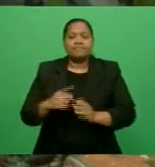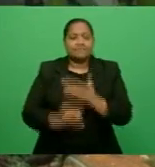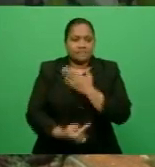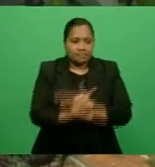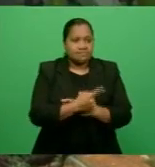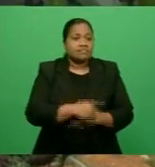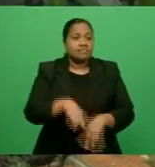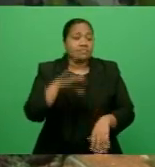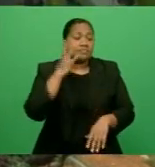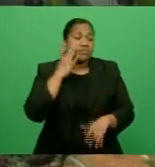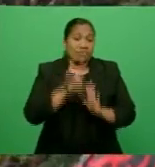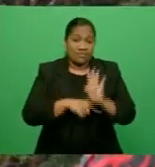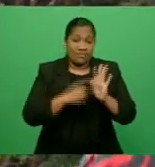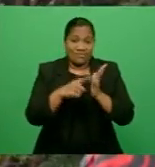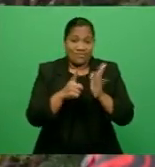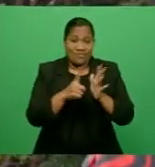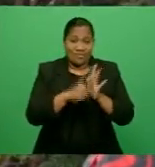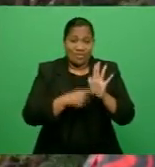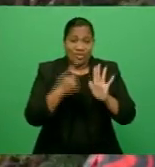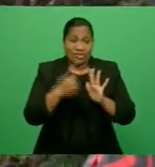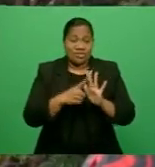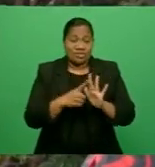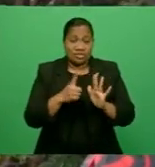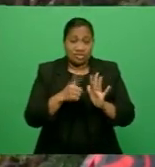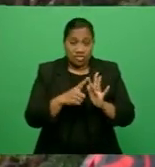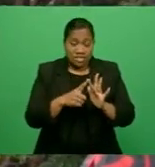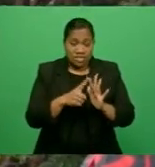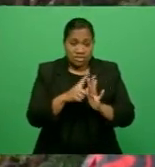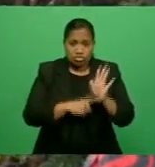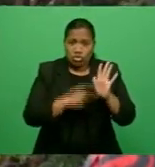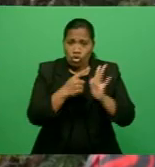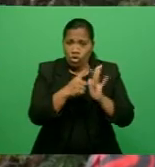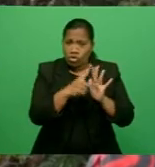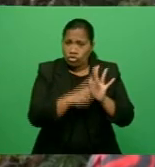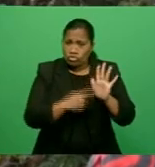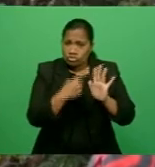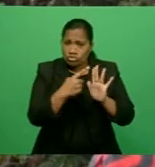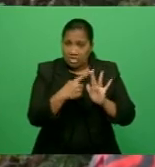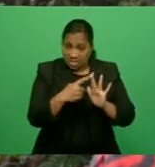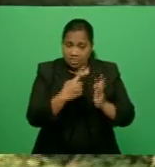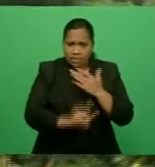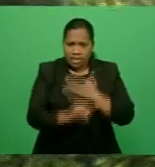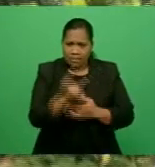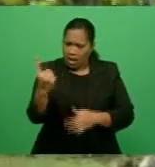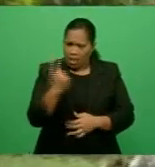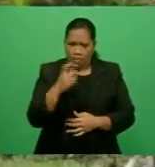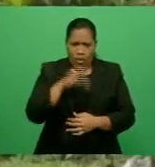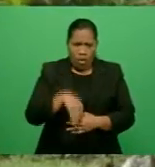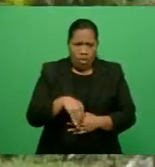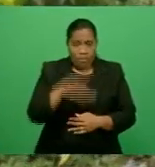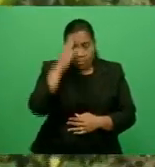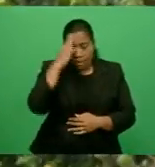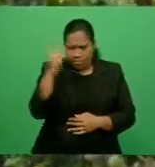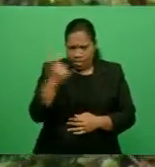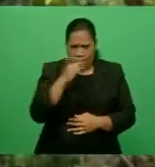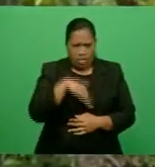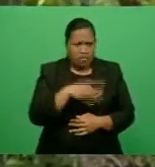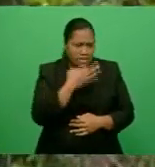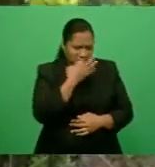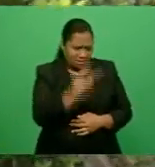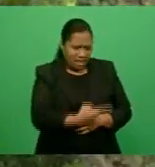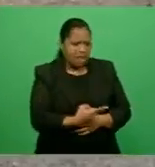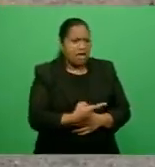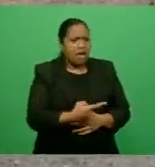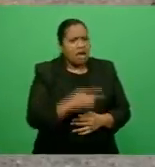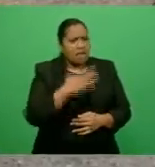reported missing, returns home. When Bale's mom came home, she found out that his son was missing. So out of concern,